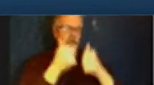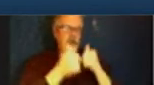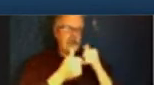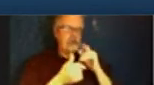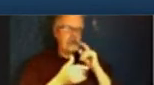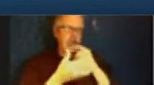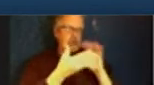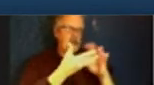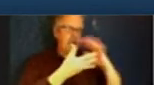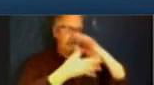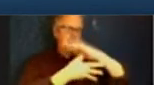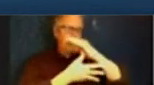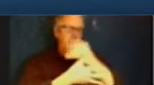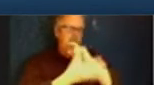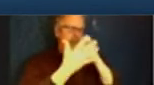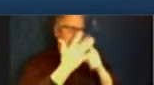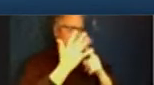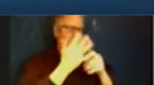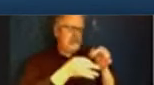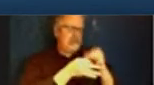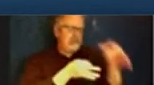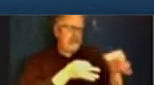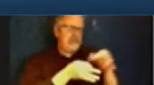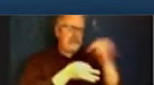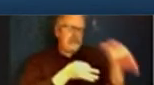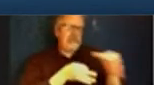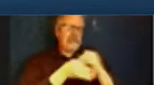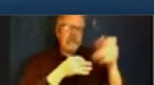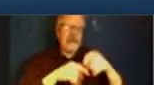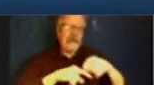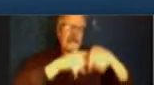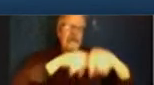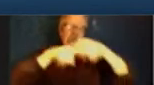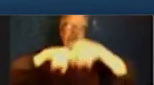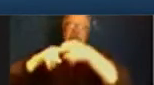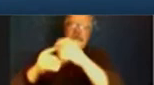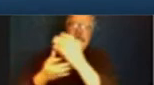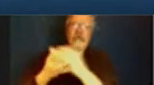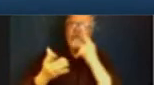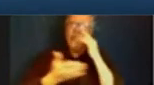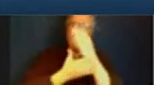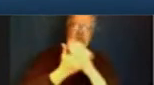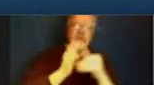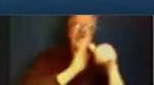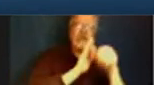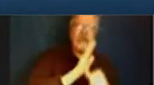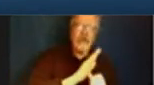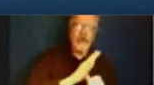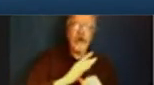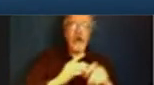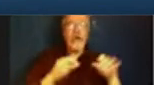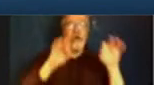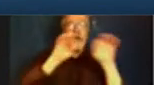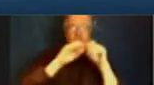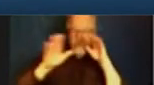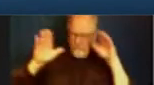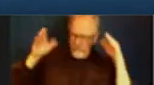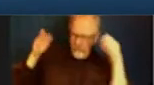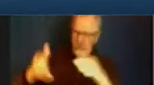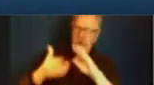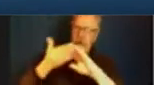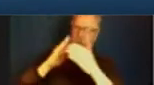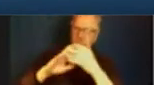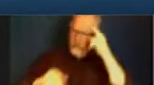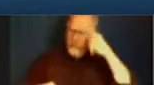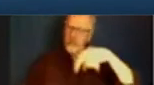might in the near future, given these numbers. And we just have to be realistic that that's possible. And other states are already looking